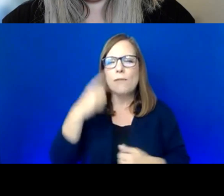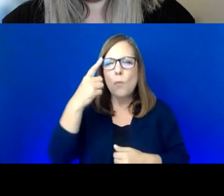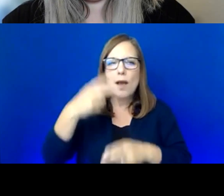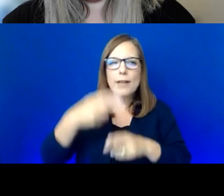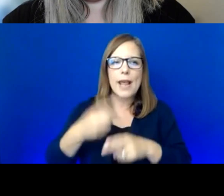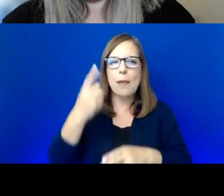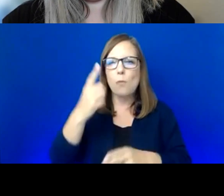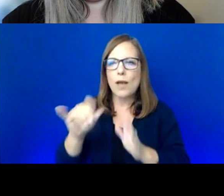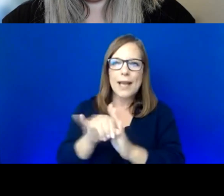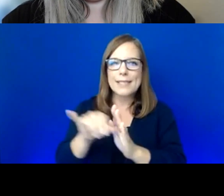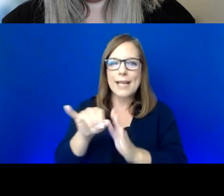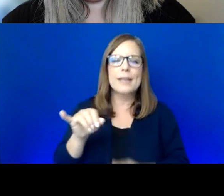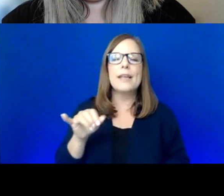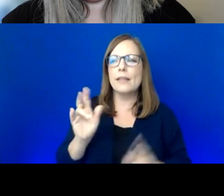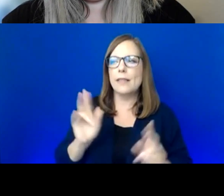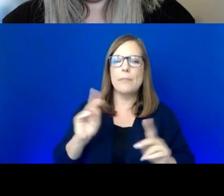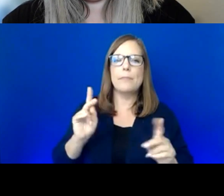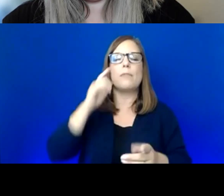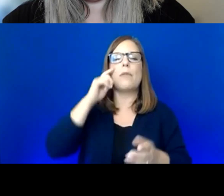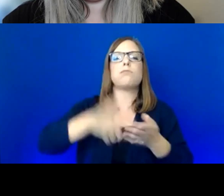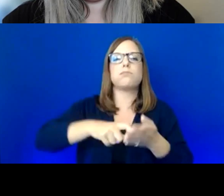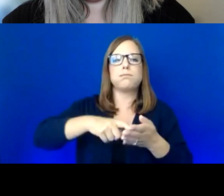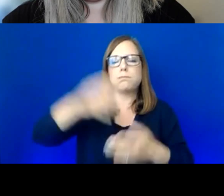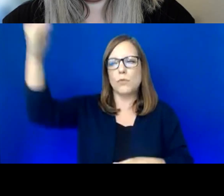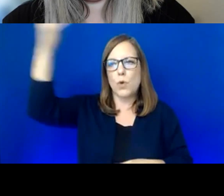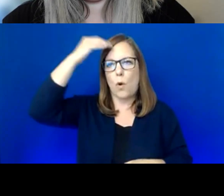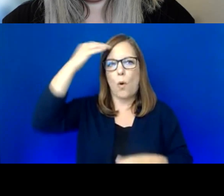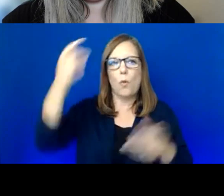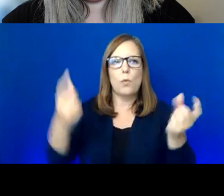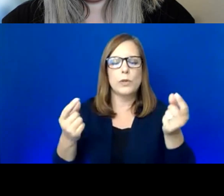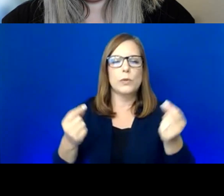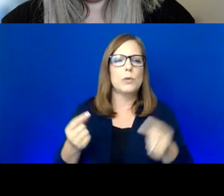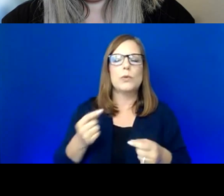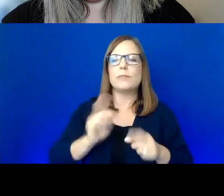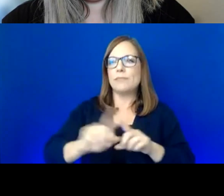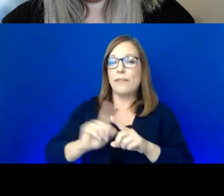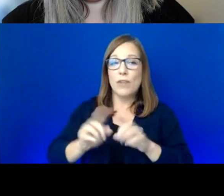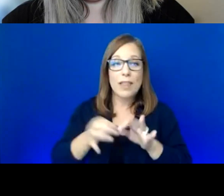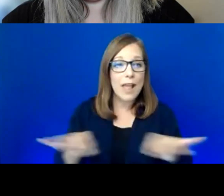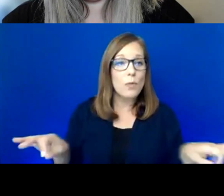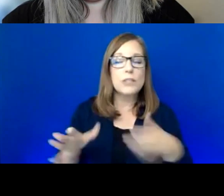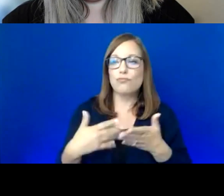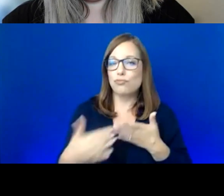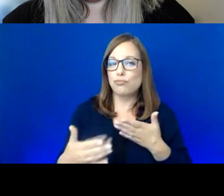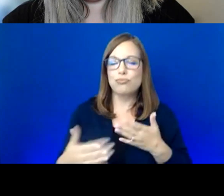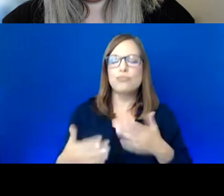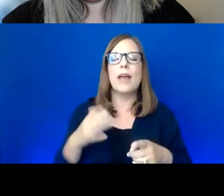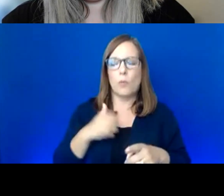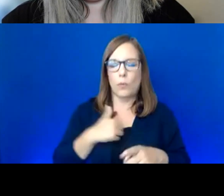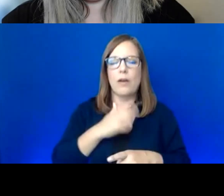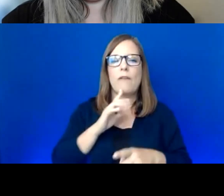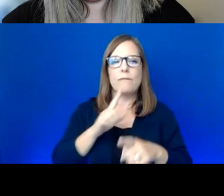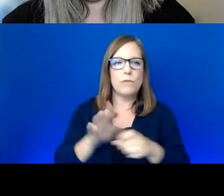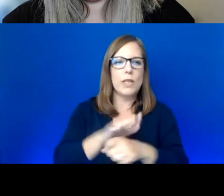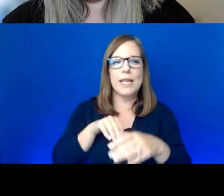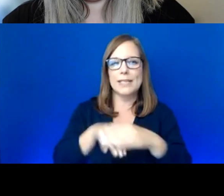easily, no matter where they are geographically or age or ability, in multiple languages, fully accessible, of course. So that is one part we haven't talked much about